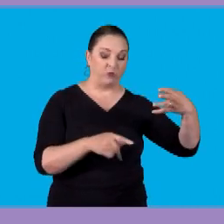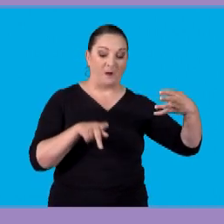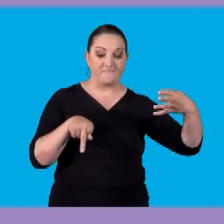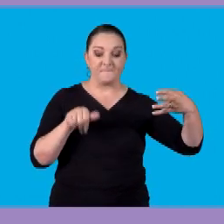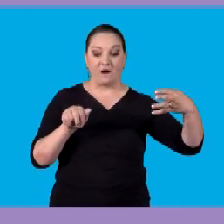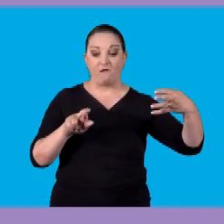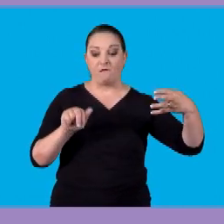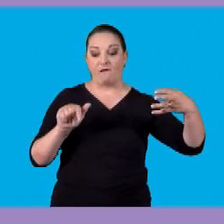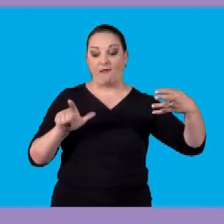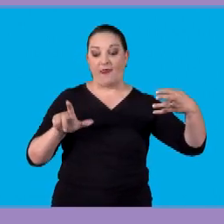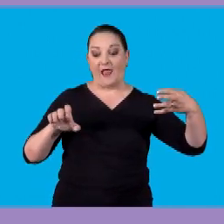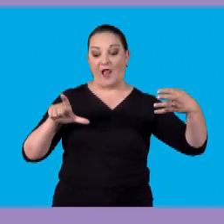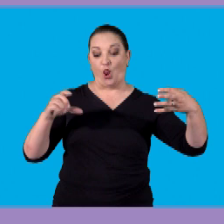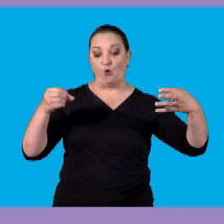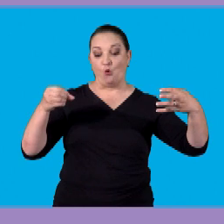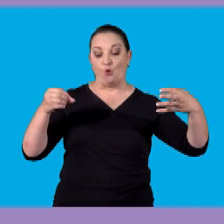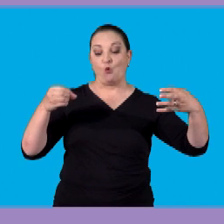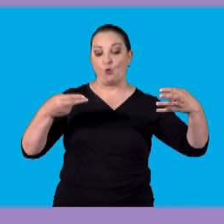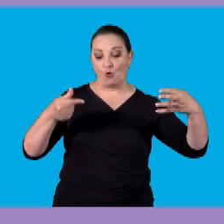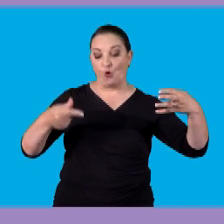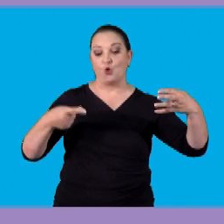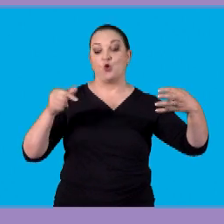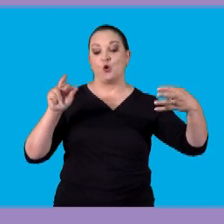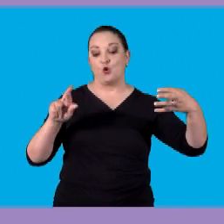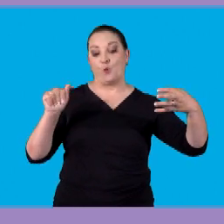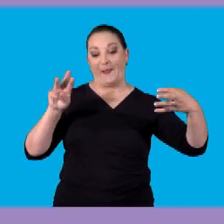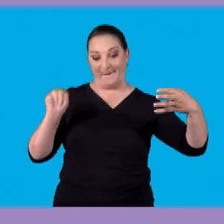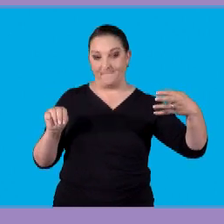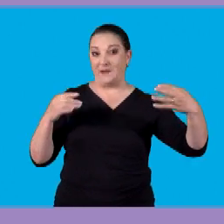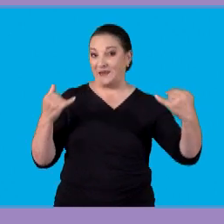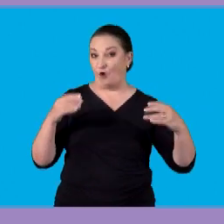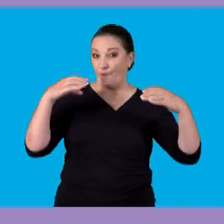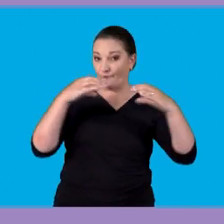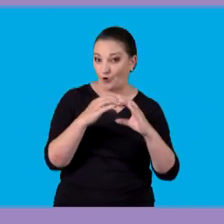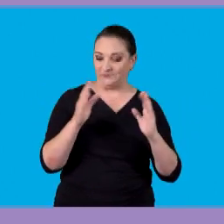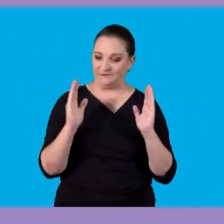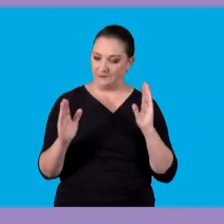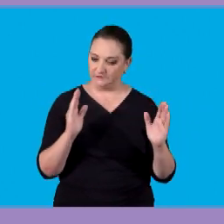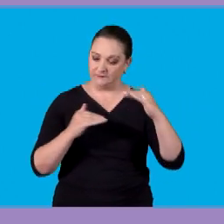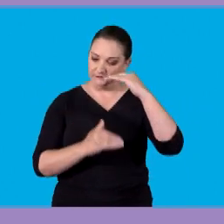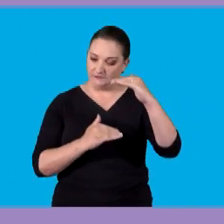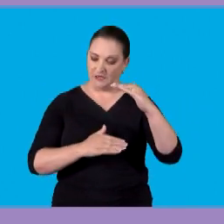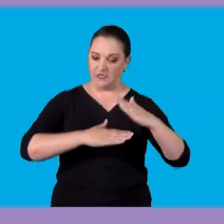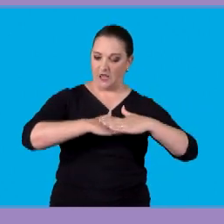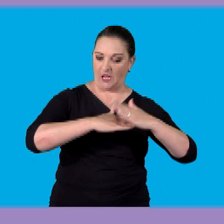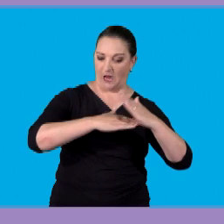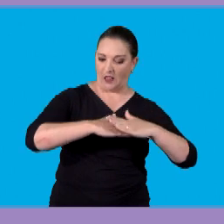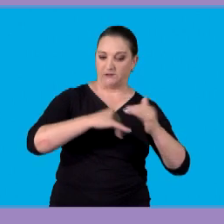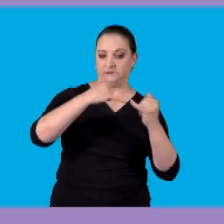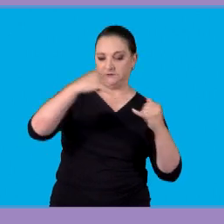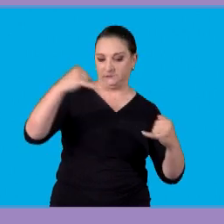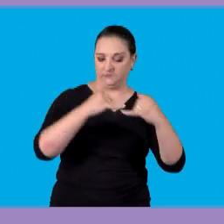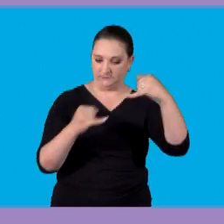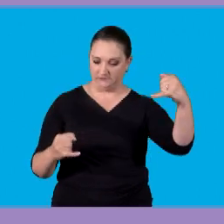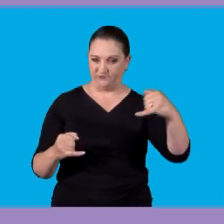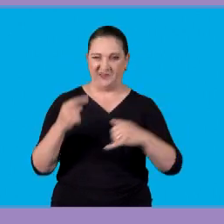a parallelogram in terms of its sides, angles, and diagonals. Now, when we think of